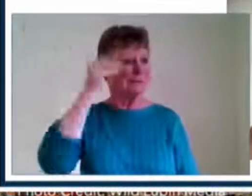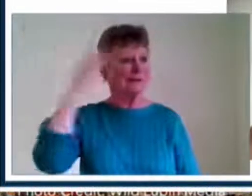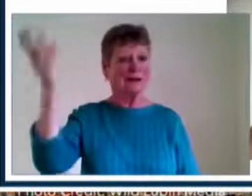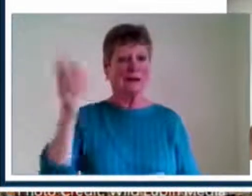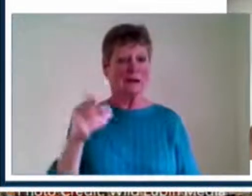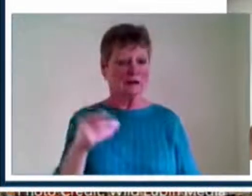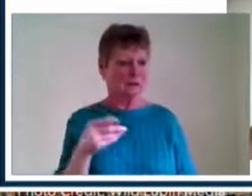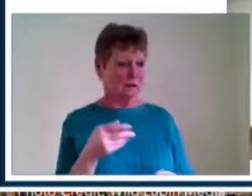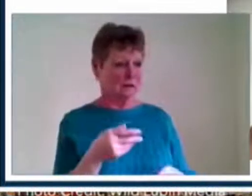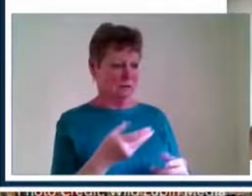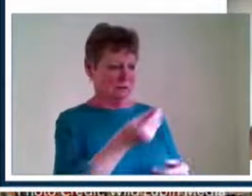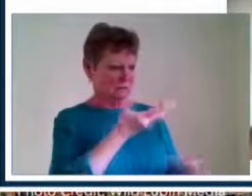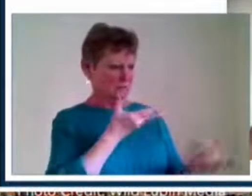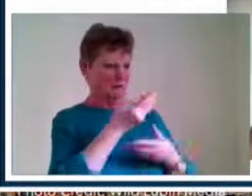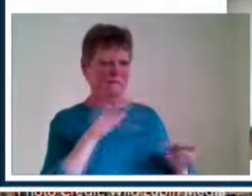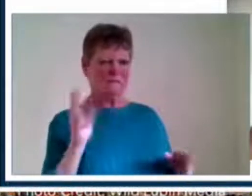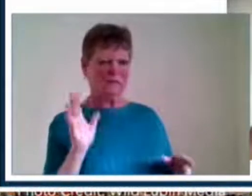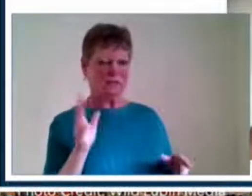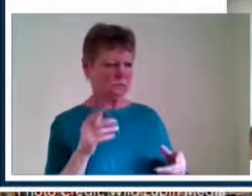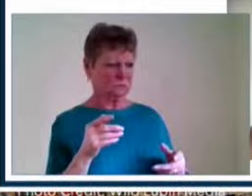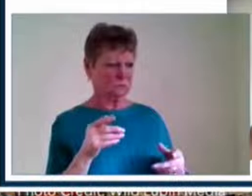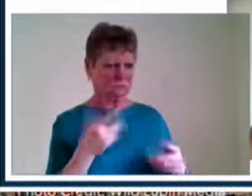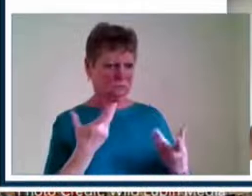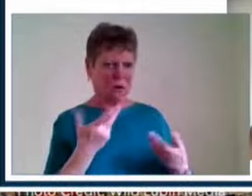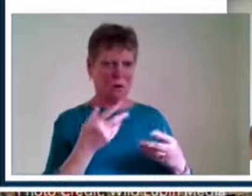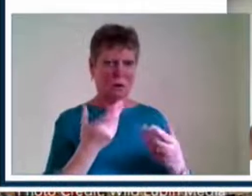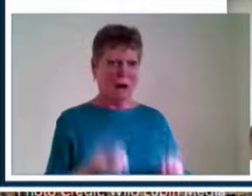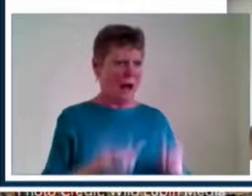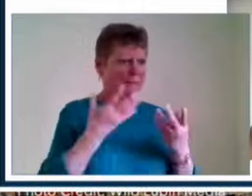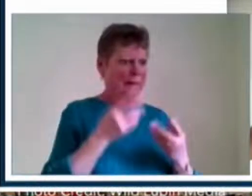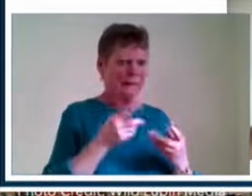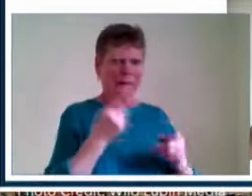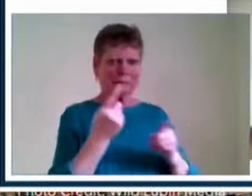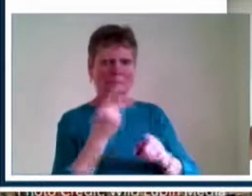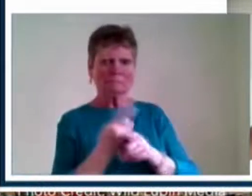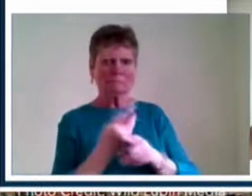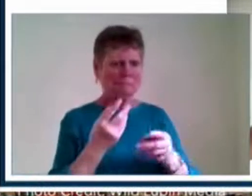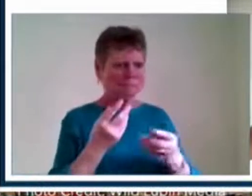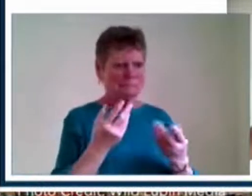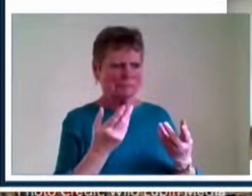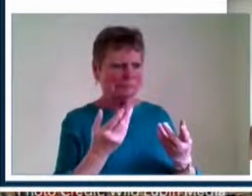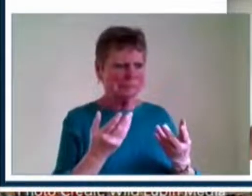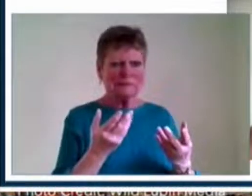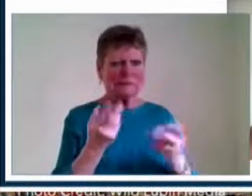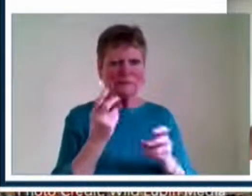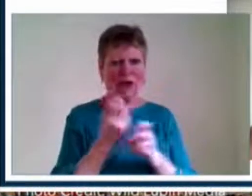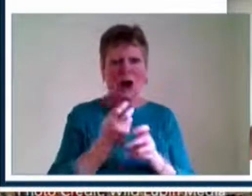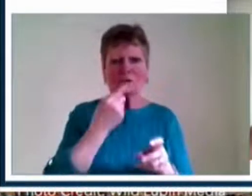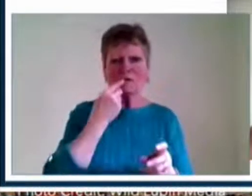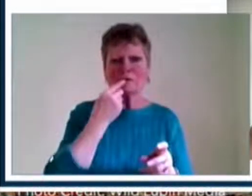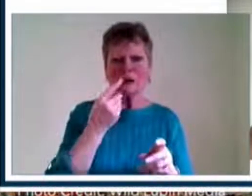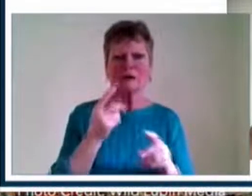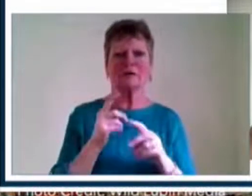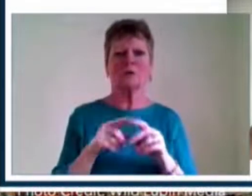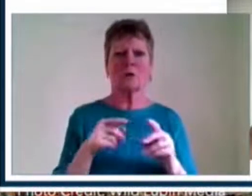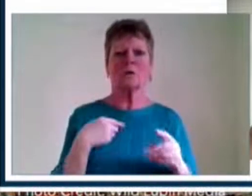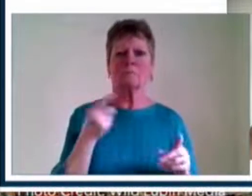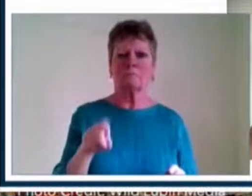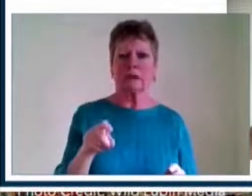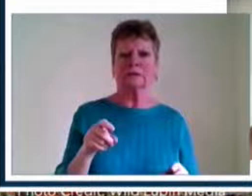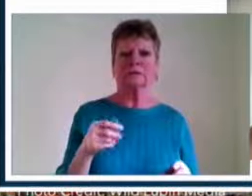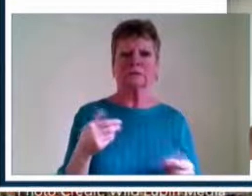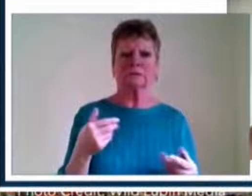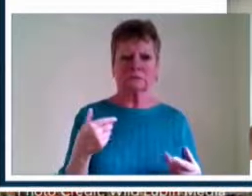total population that they're reporting from, what we call the denominator. So there's a number of factors that you have to have some